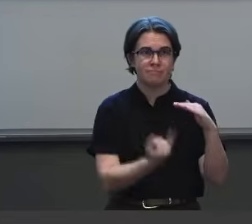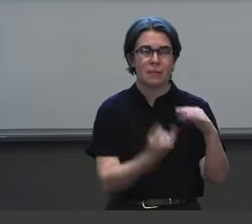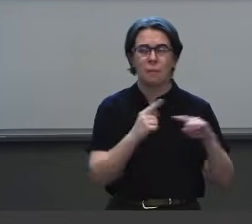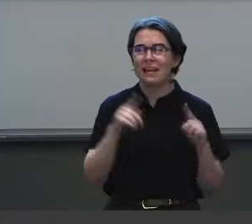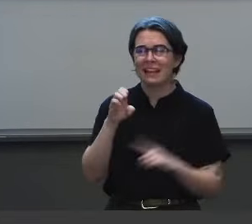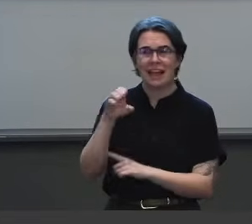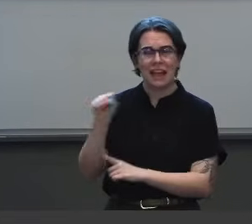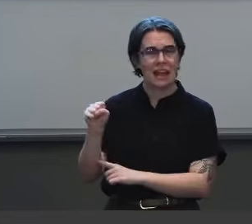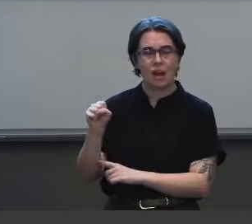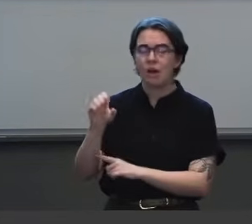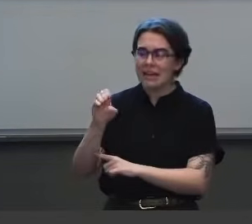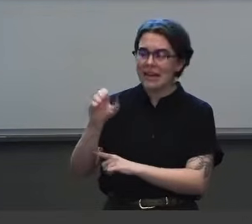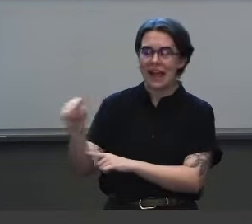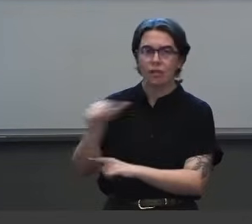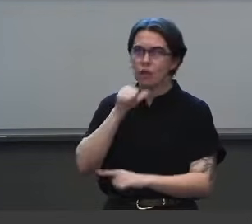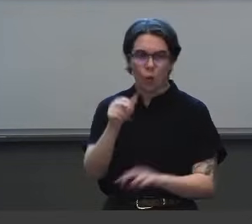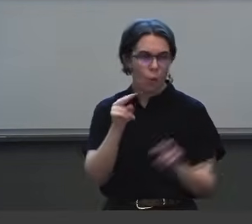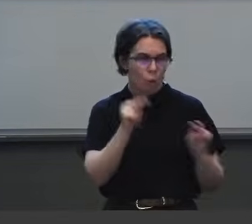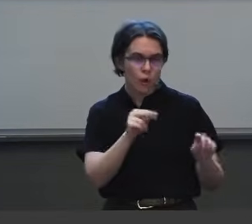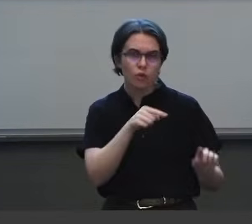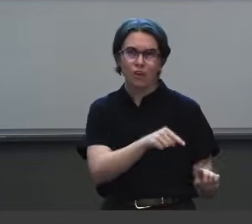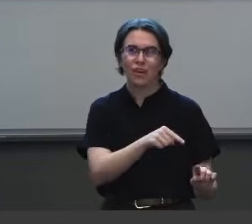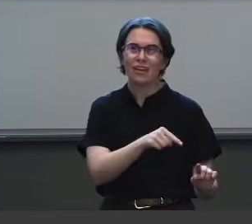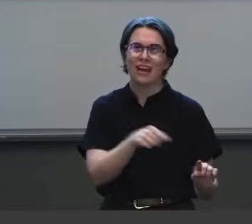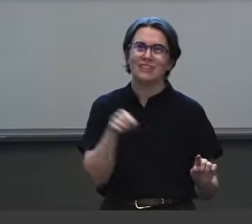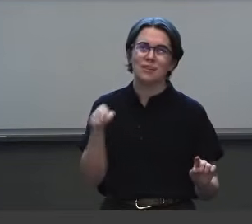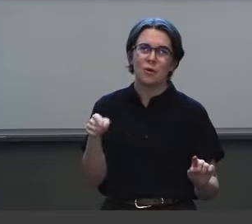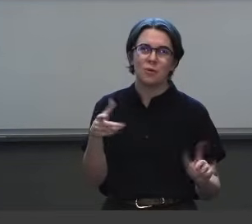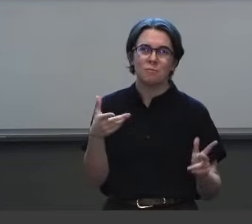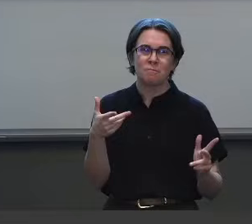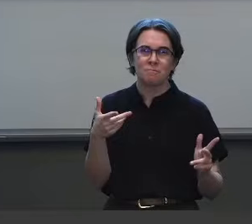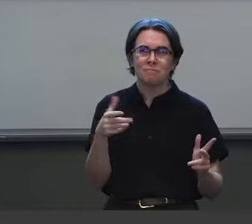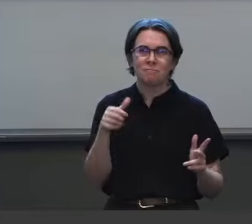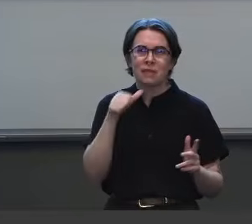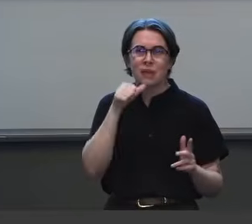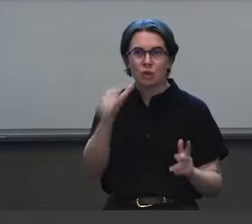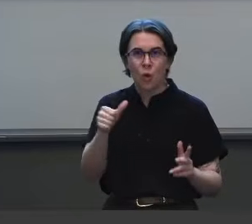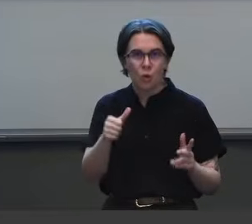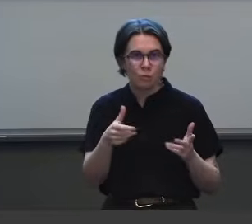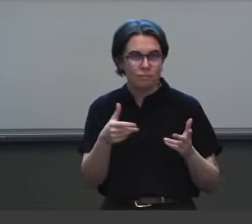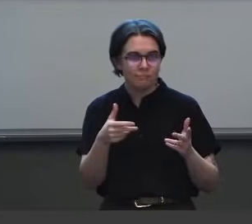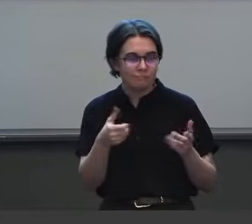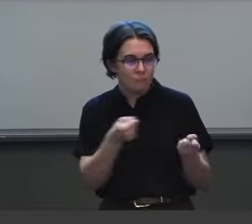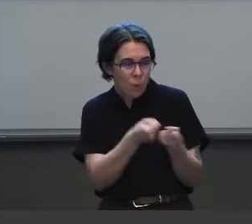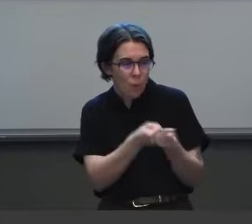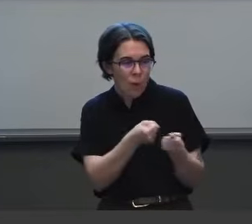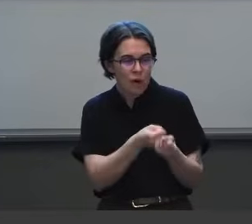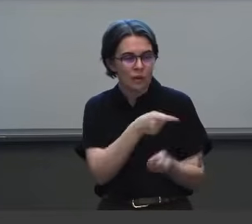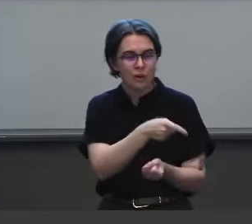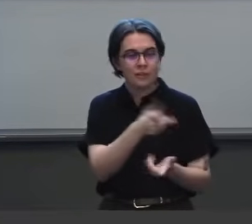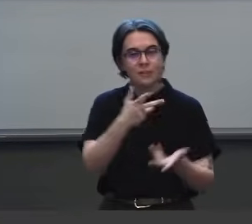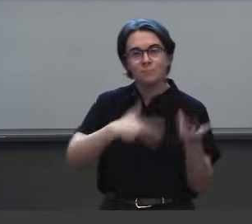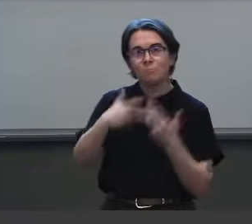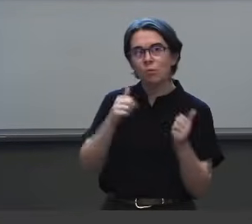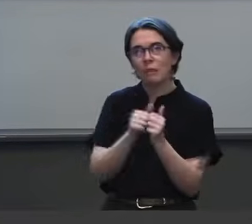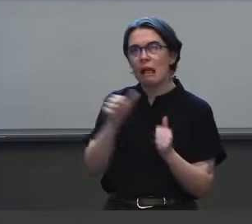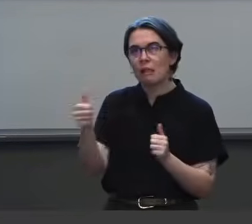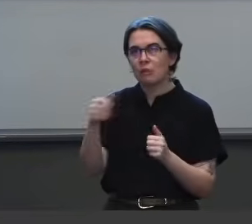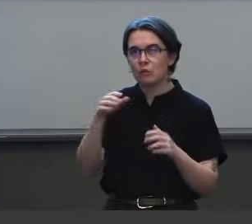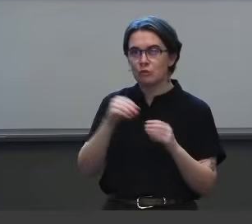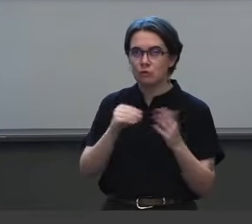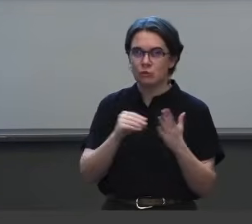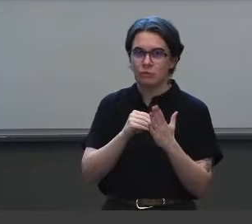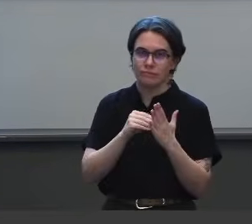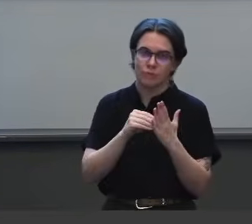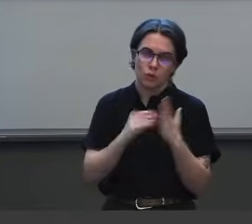her at lunchtime, they miss an opportunity to encourage a few students to spend some time with my daughter in another location.